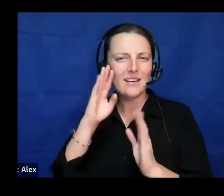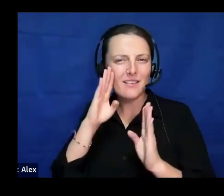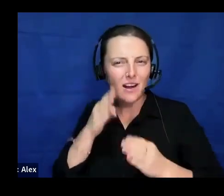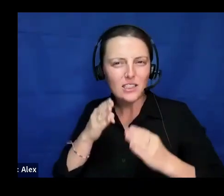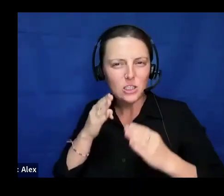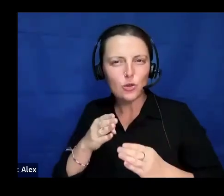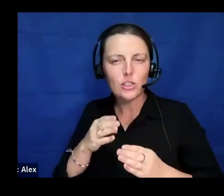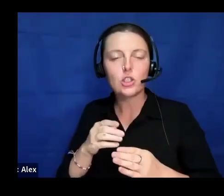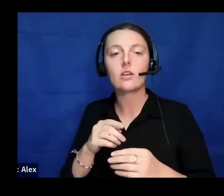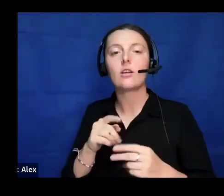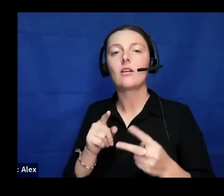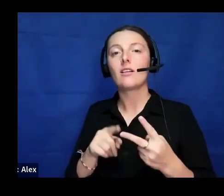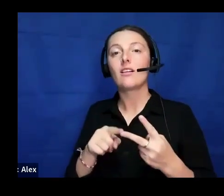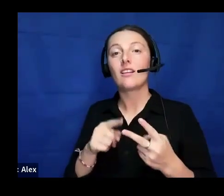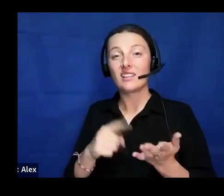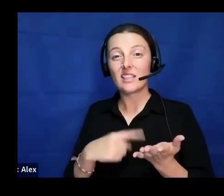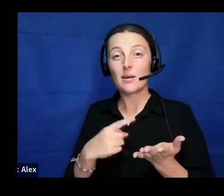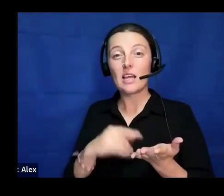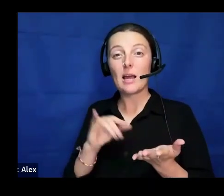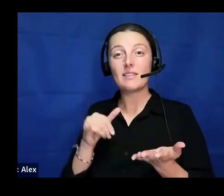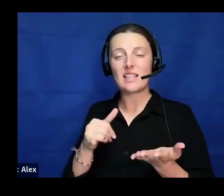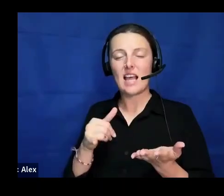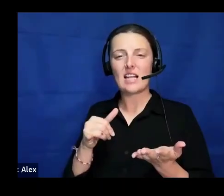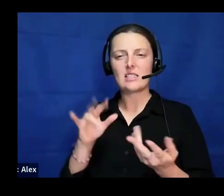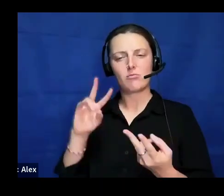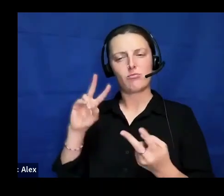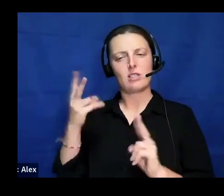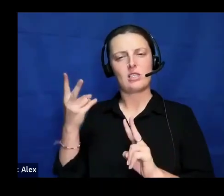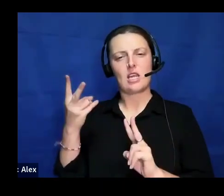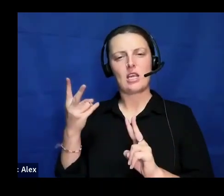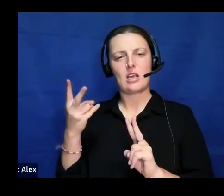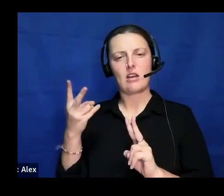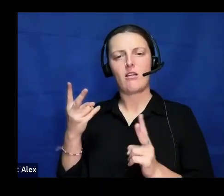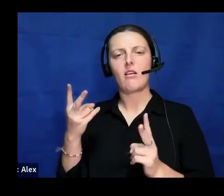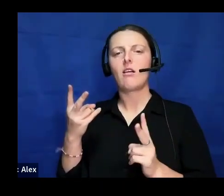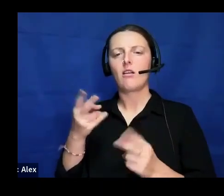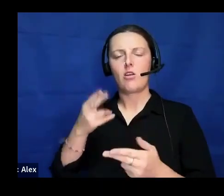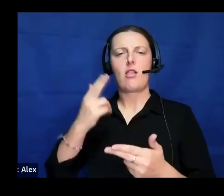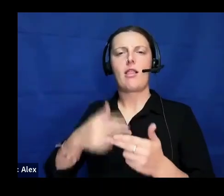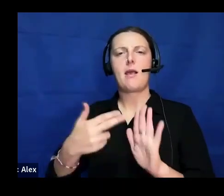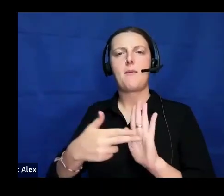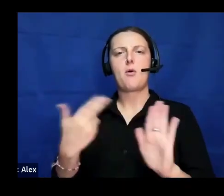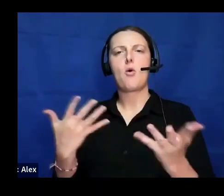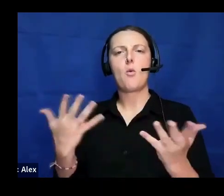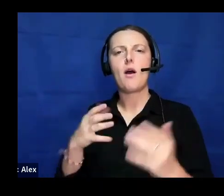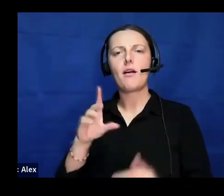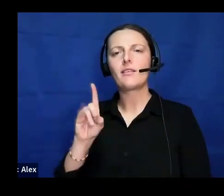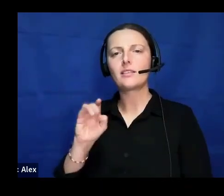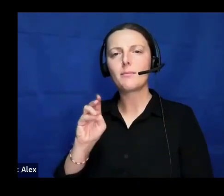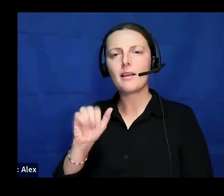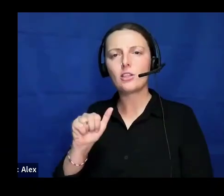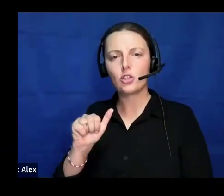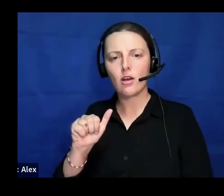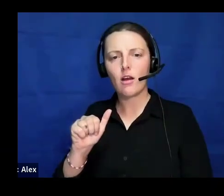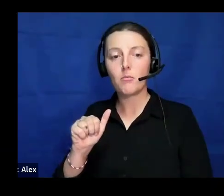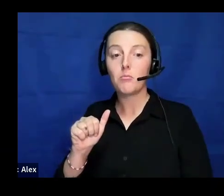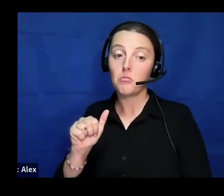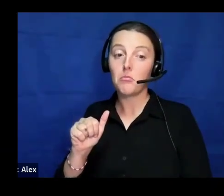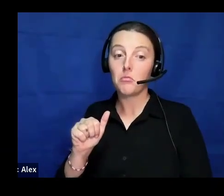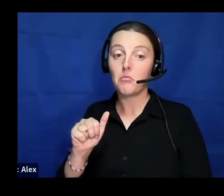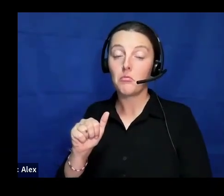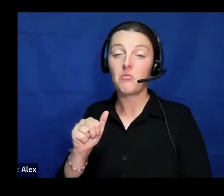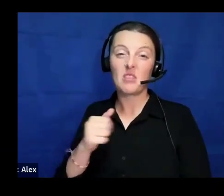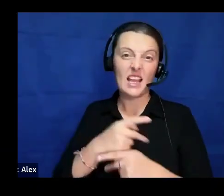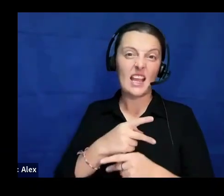are mistaken for dementia by caregivers or families, right? And it can be kind of confusing. However, if it